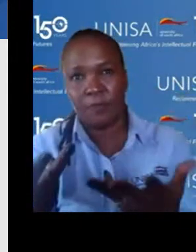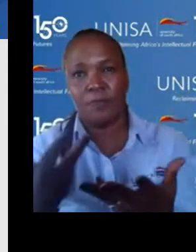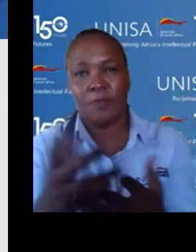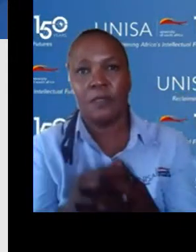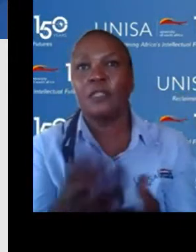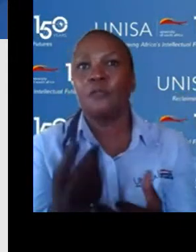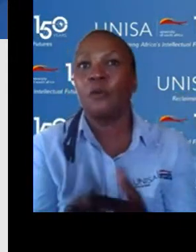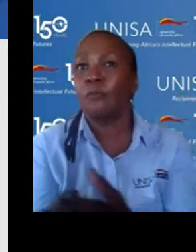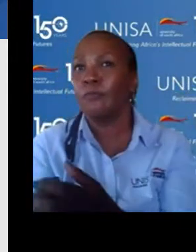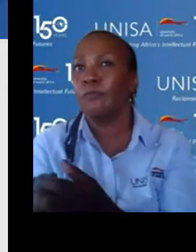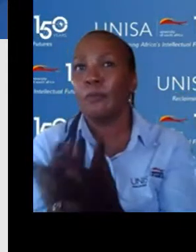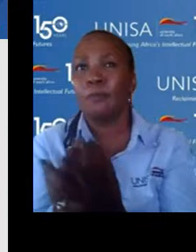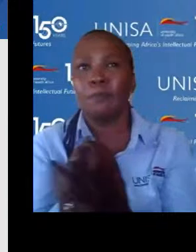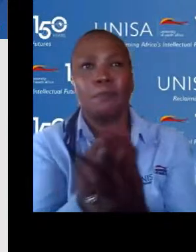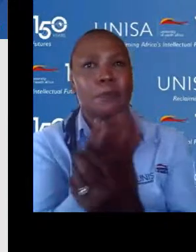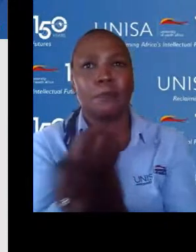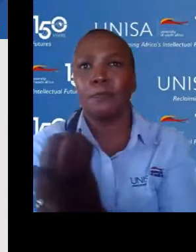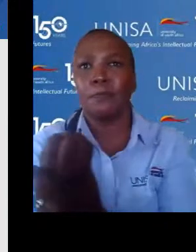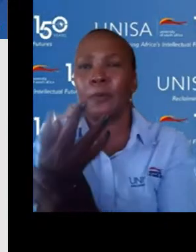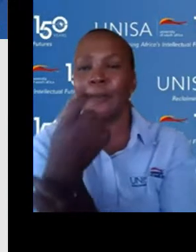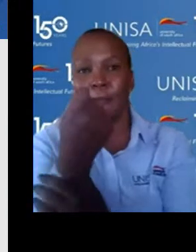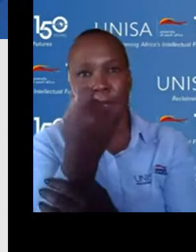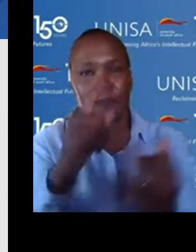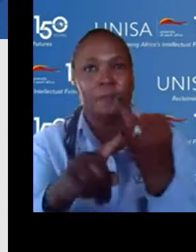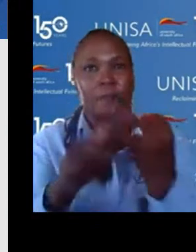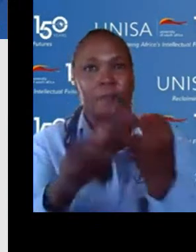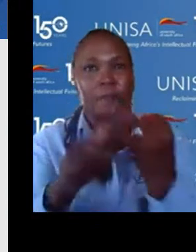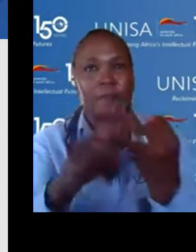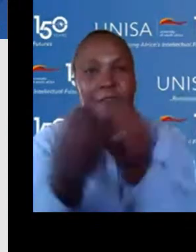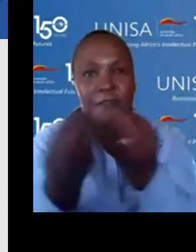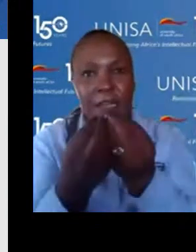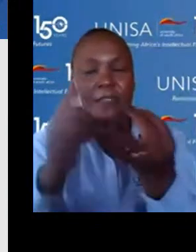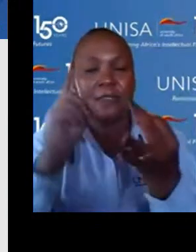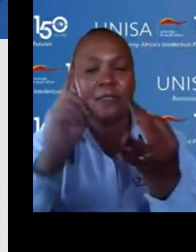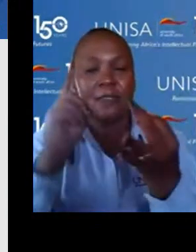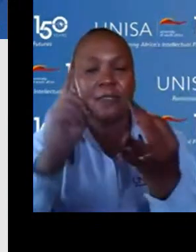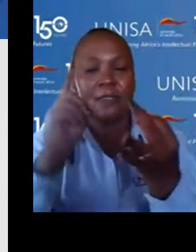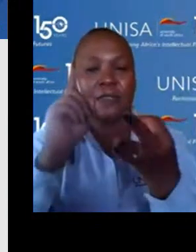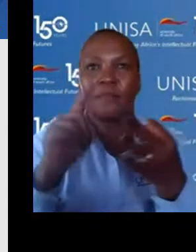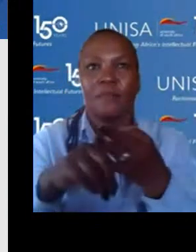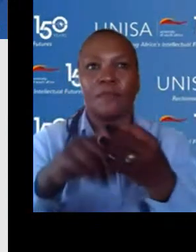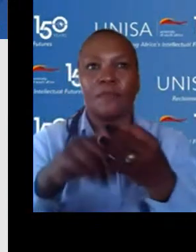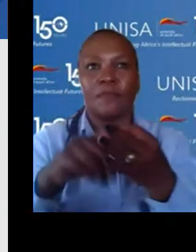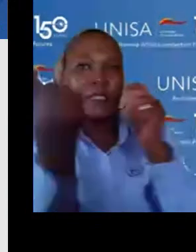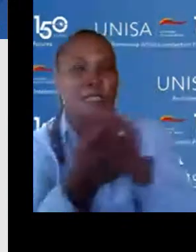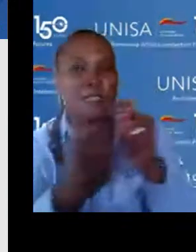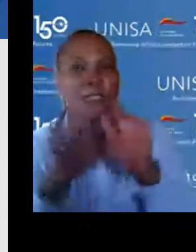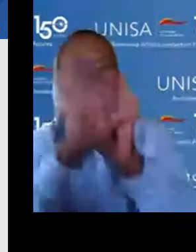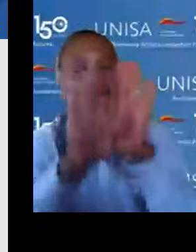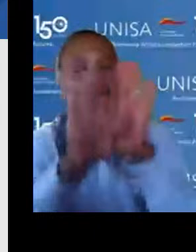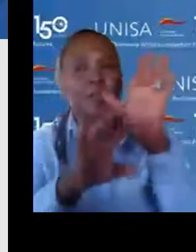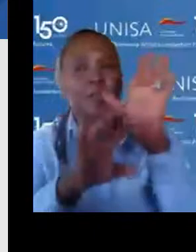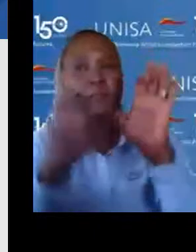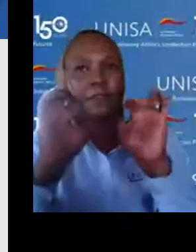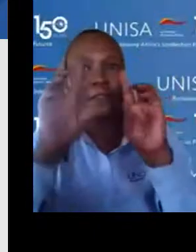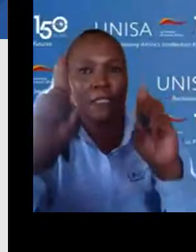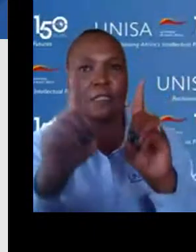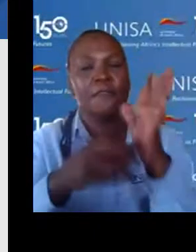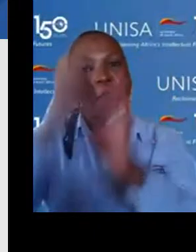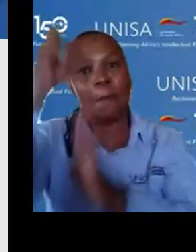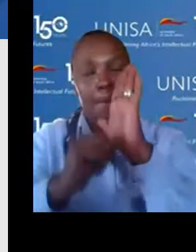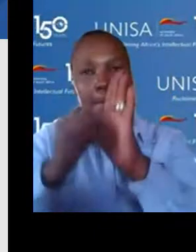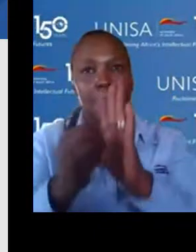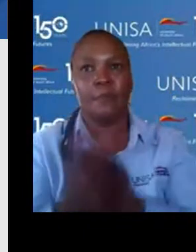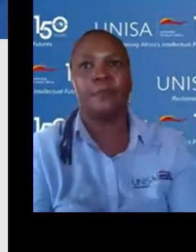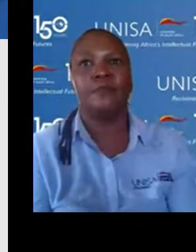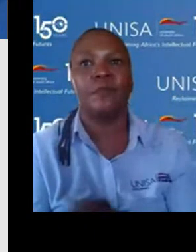were funding, assistive devices, change in curricular development. UNISA